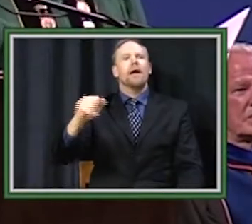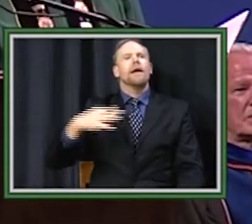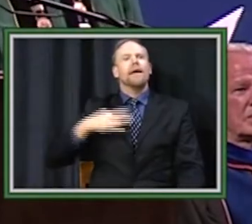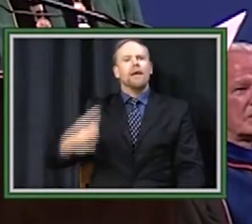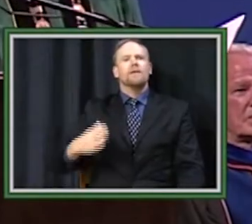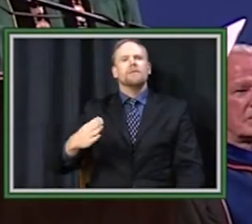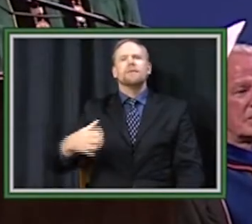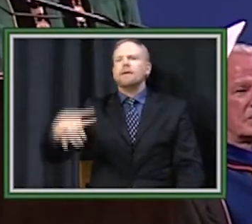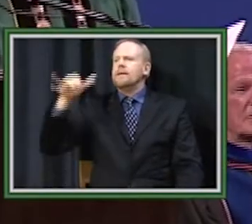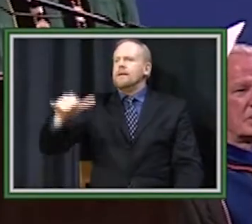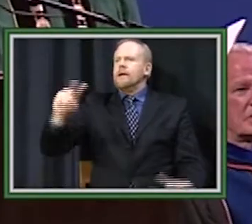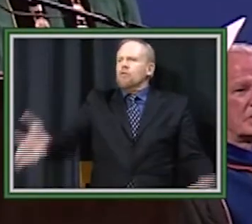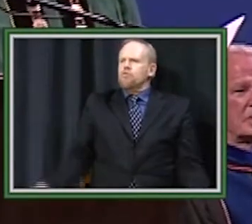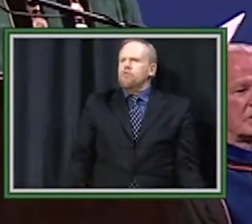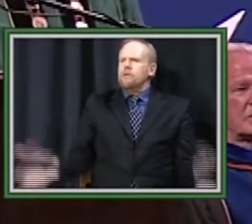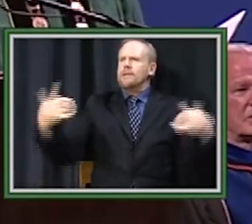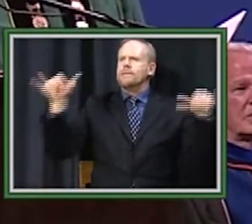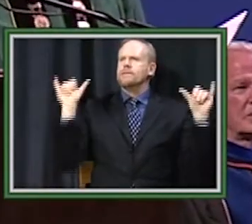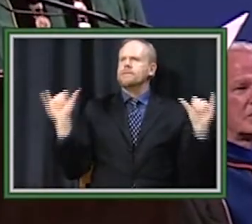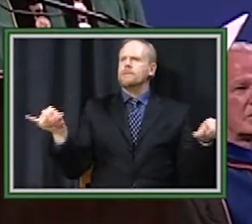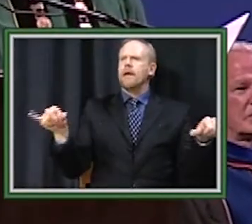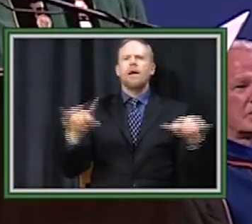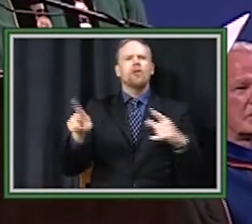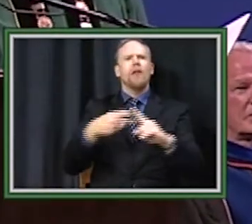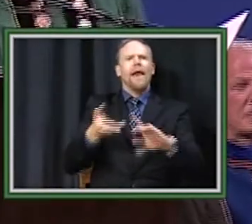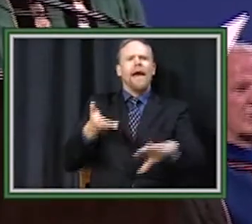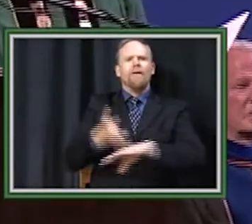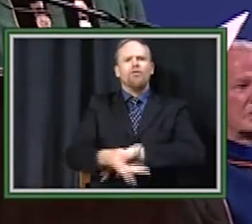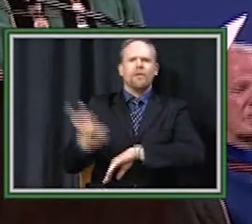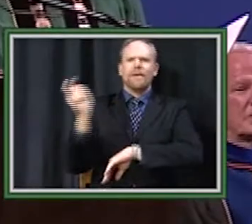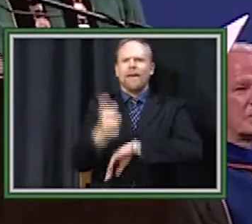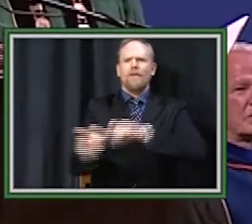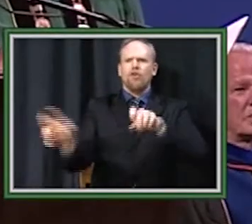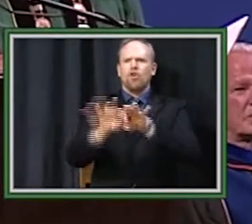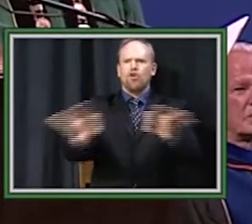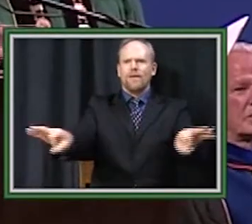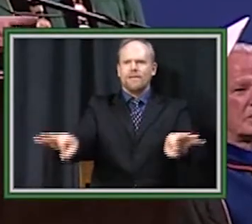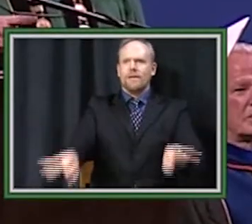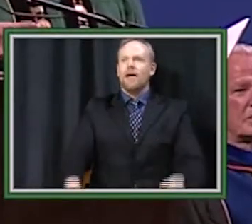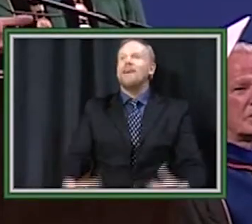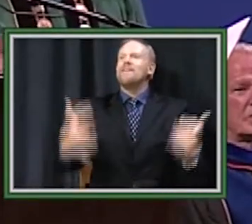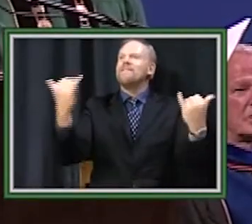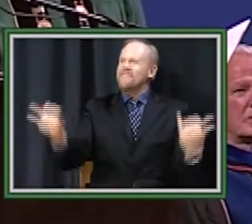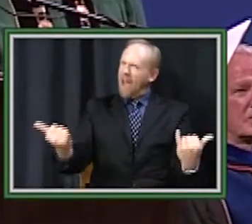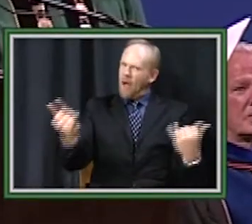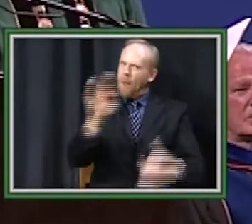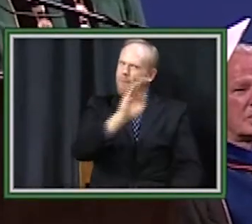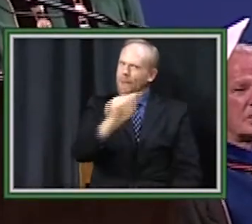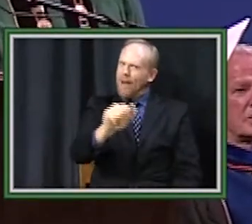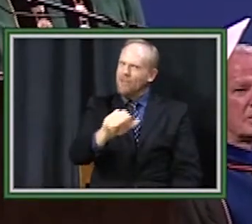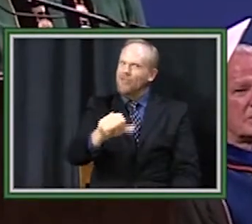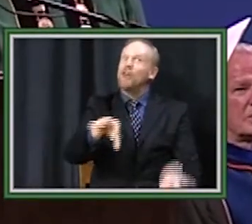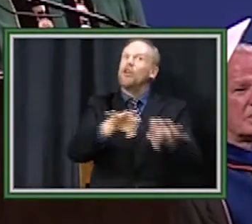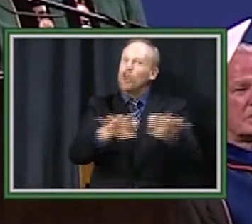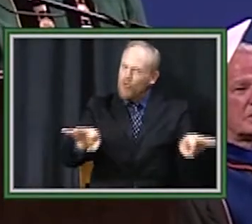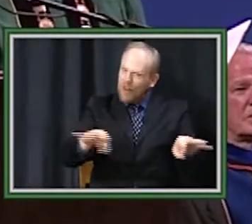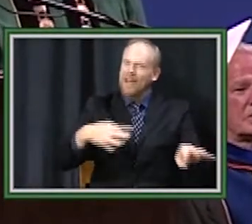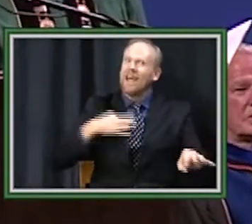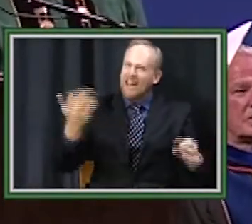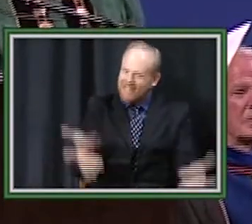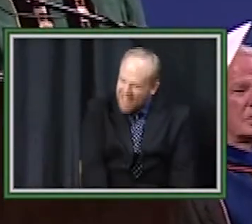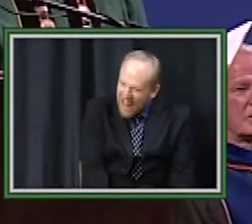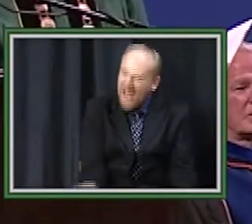and remain standing until the degrees are conferred? Now, would the bachelor's candidates also